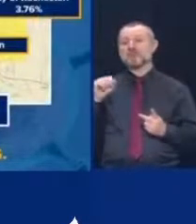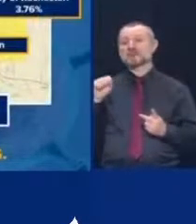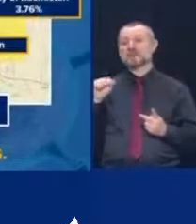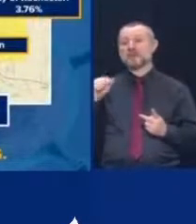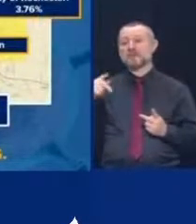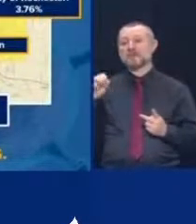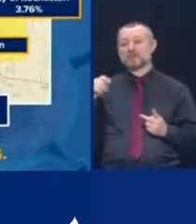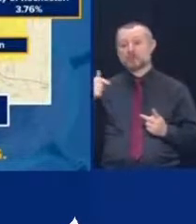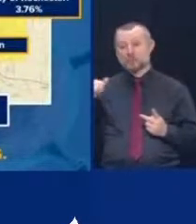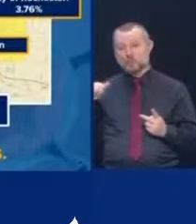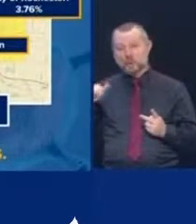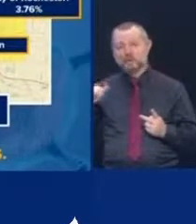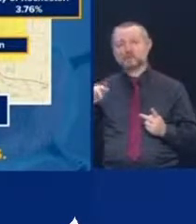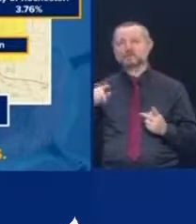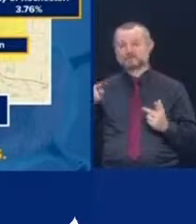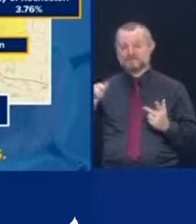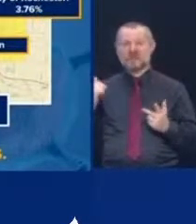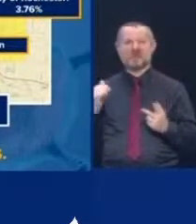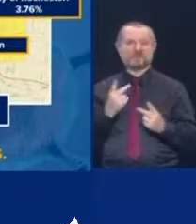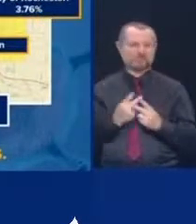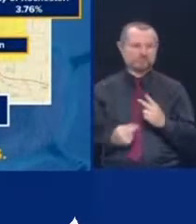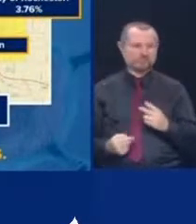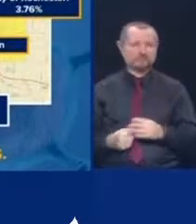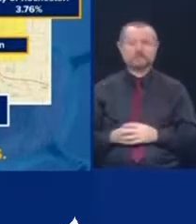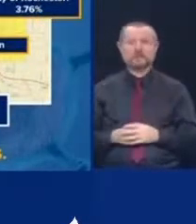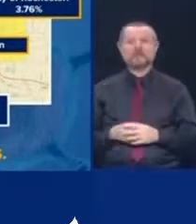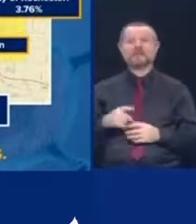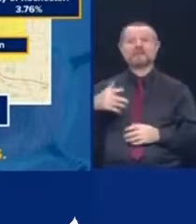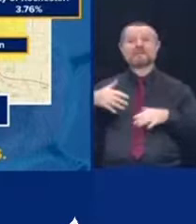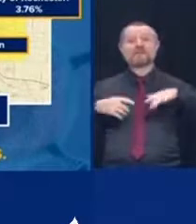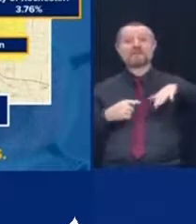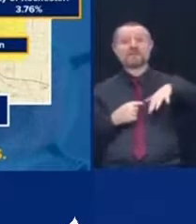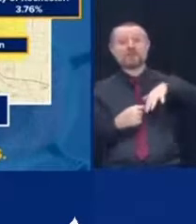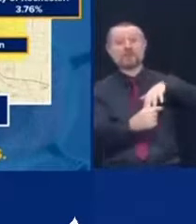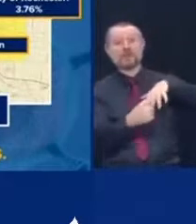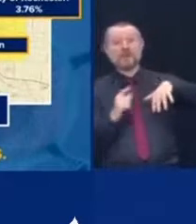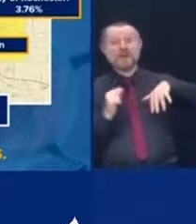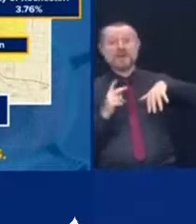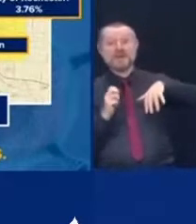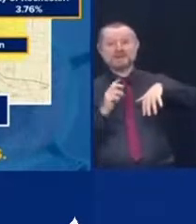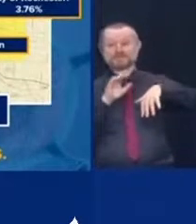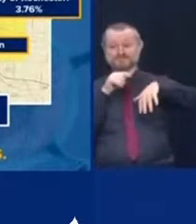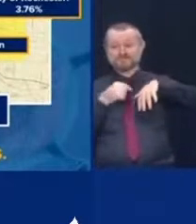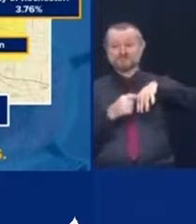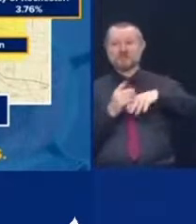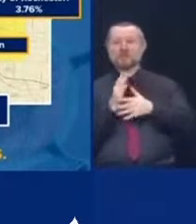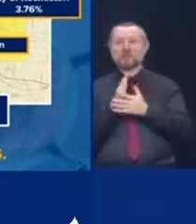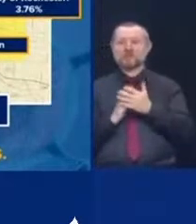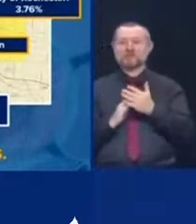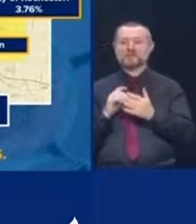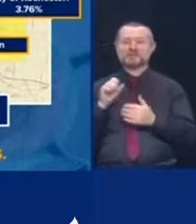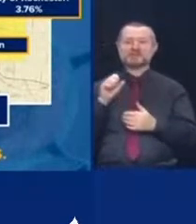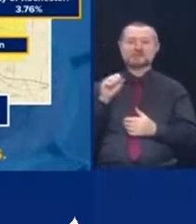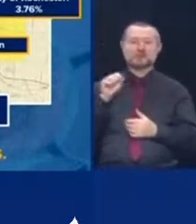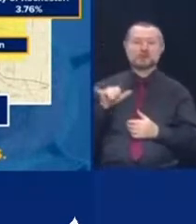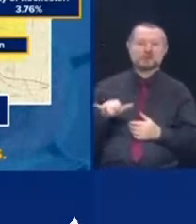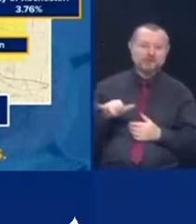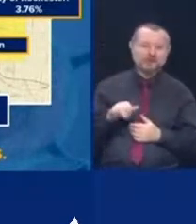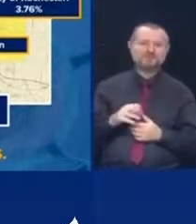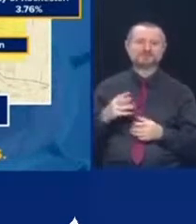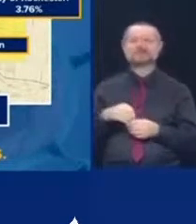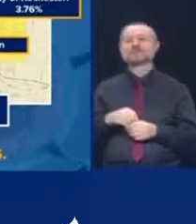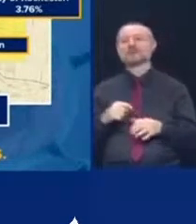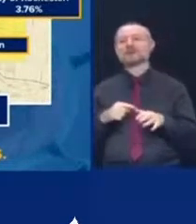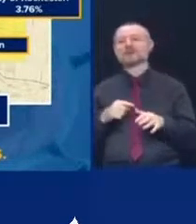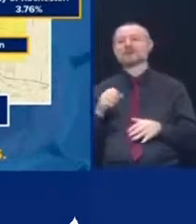Finger Lake, Central New York, parts of Syracuse, Solvay, DeWitt, Lincourt become an